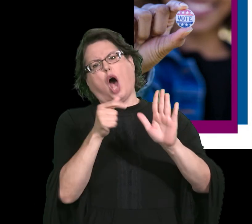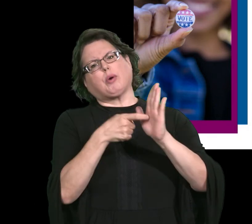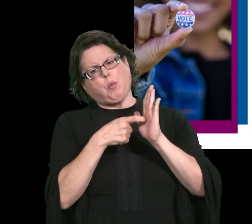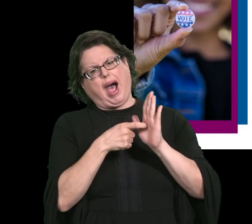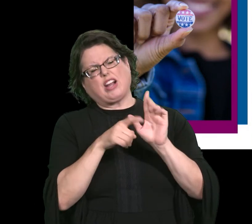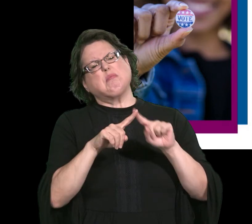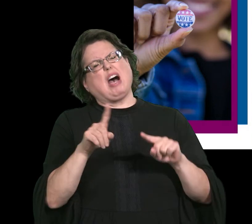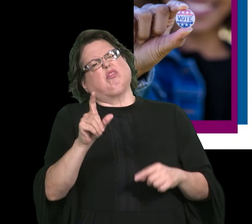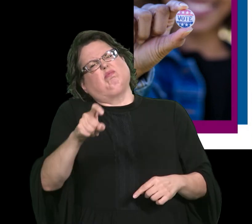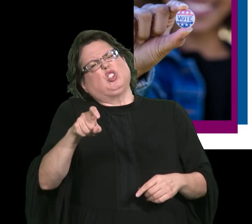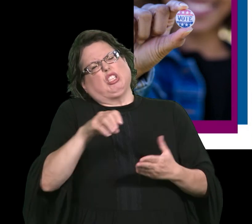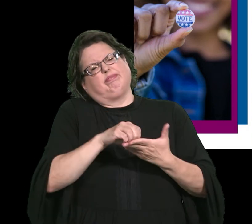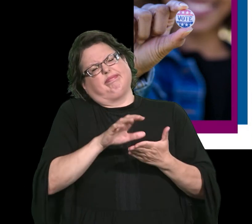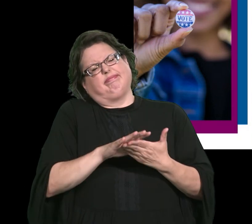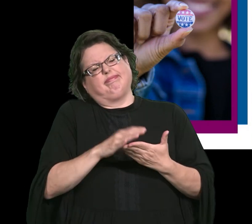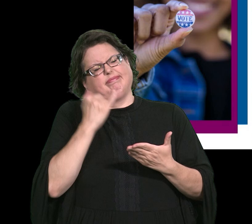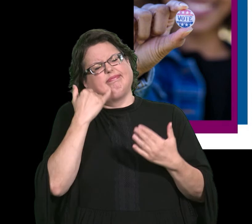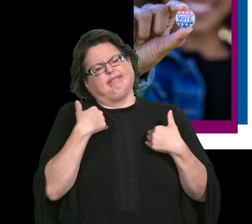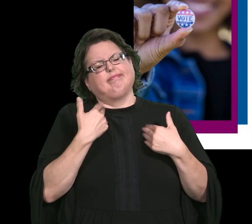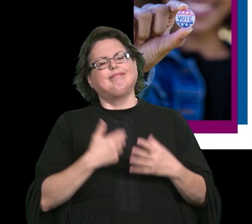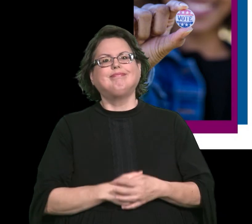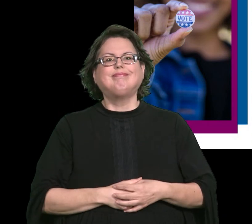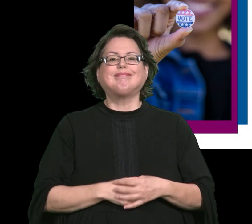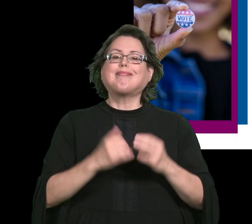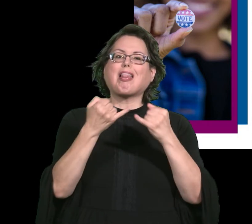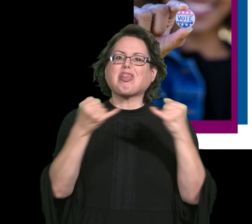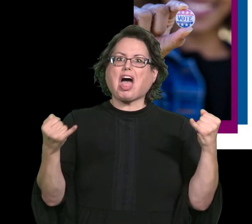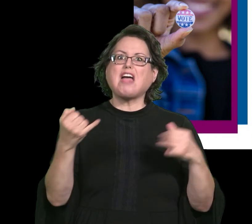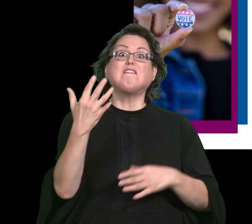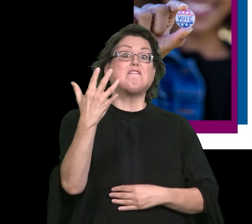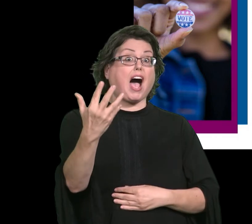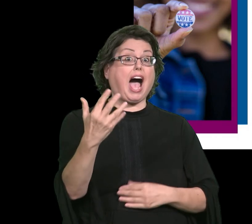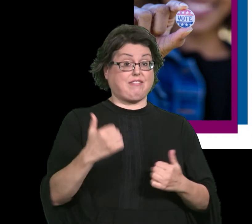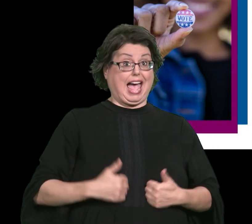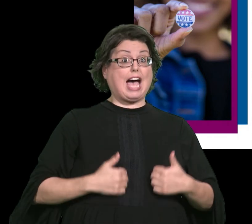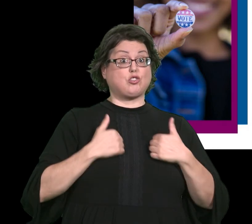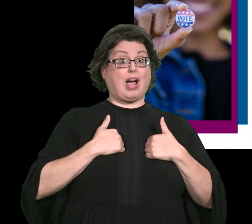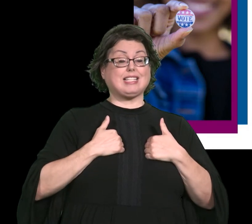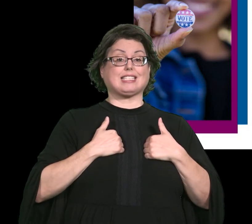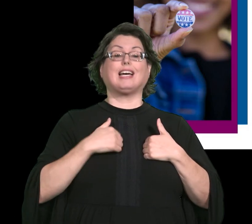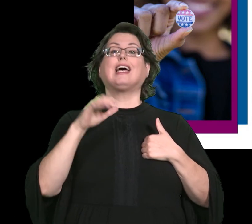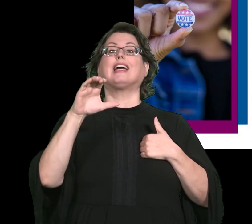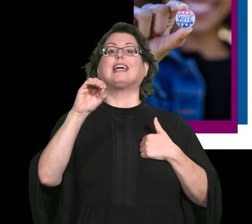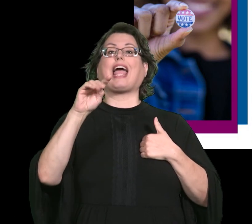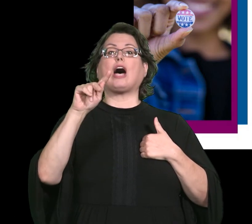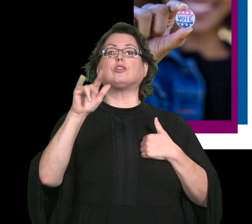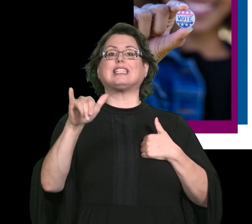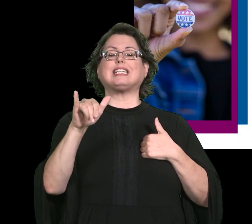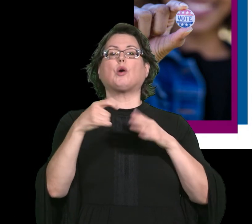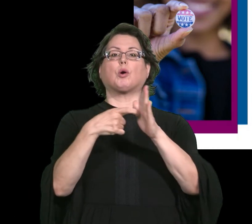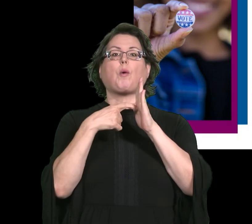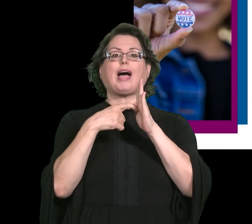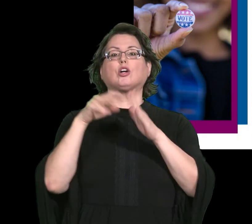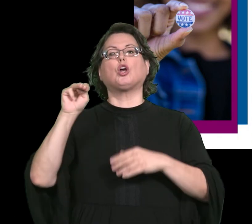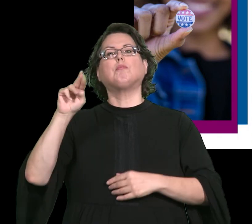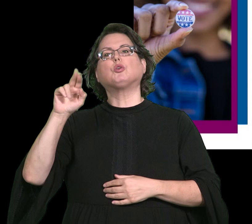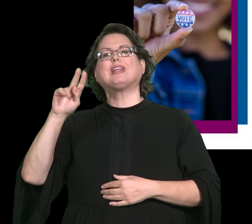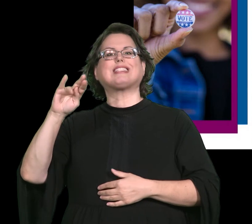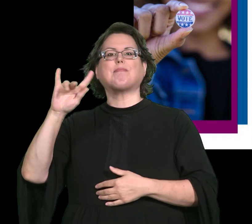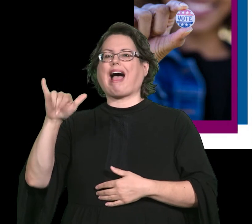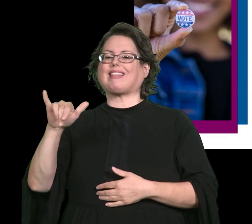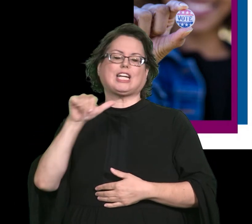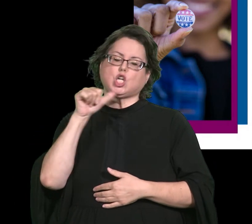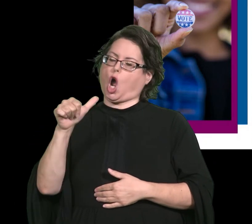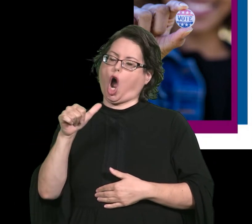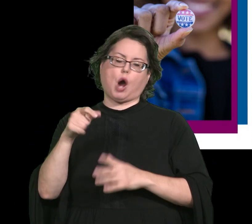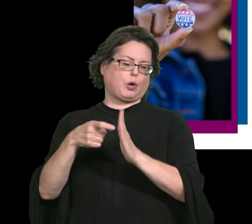recommended. Line 5 is your address. The county is required. Municipality is not required, but add it